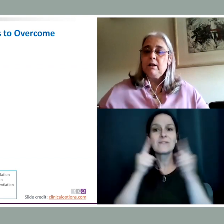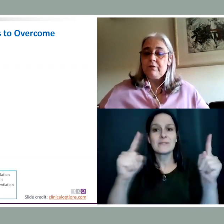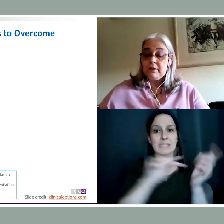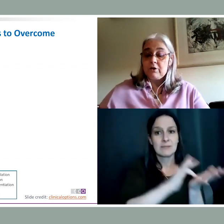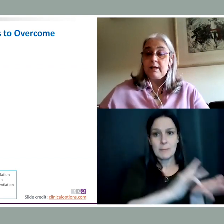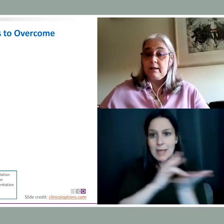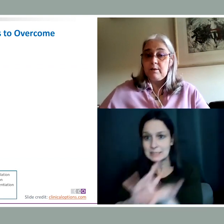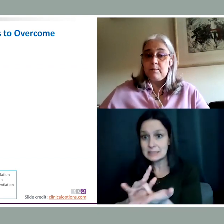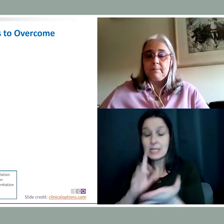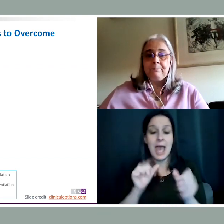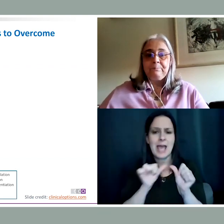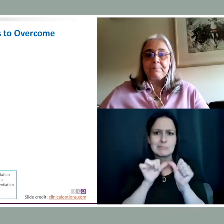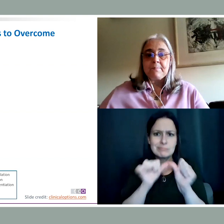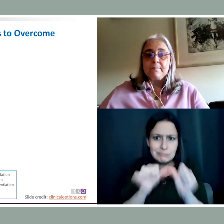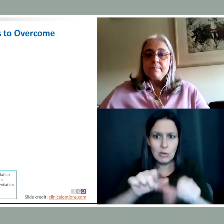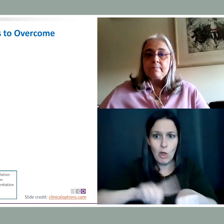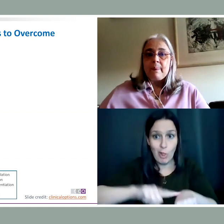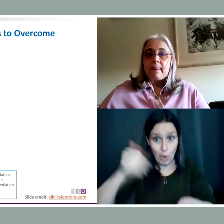efficacy of endocrine therapy.